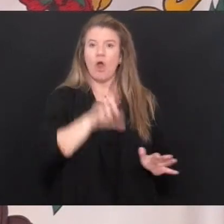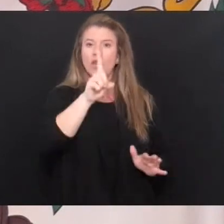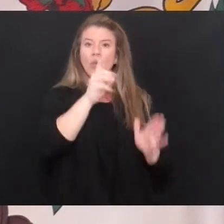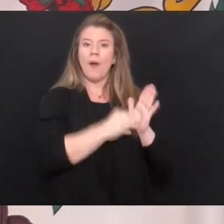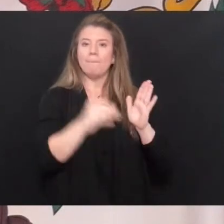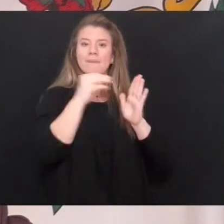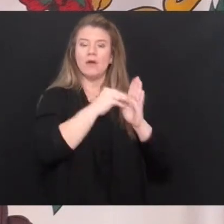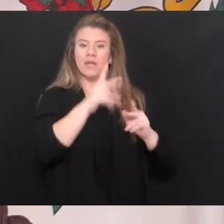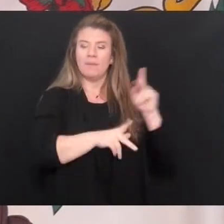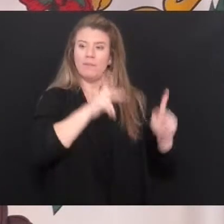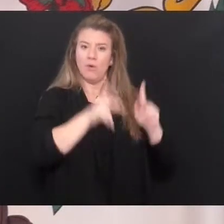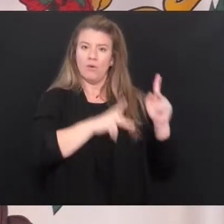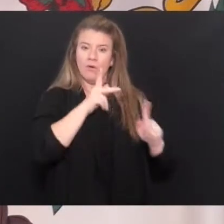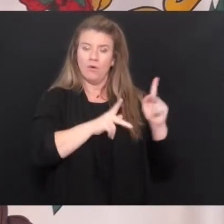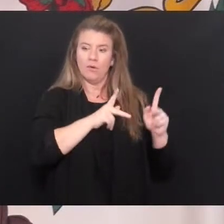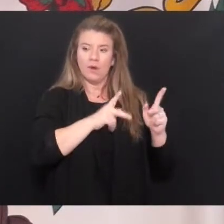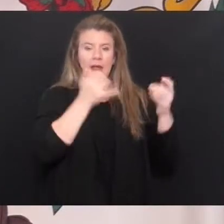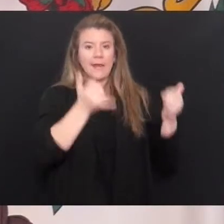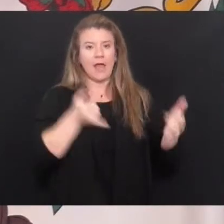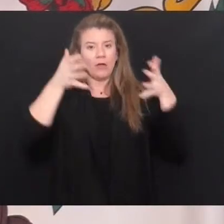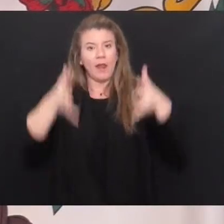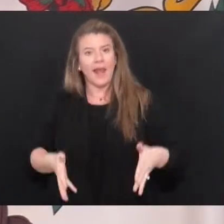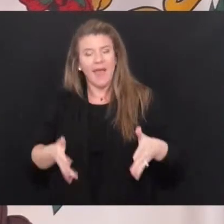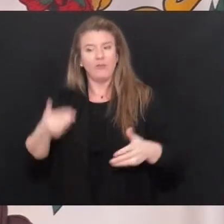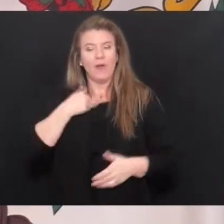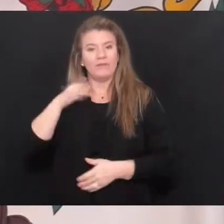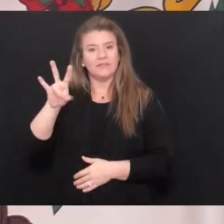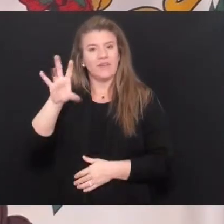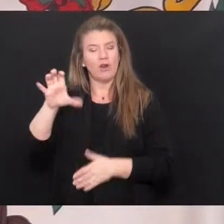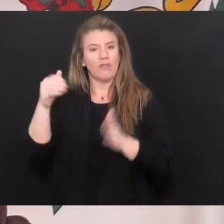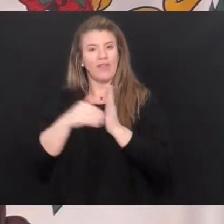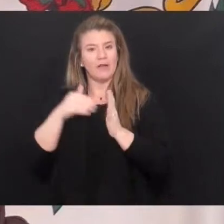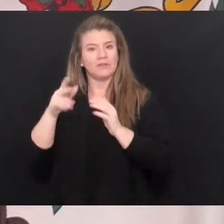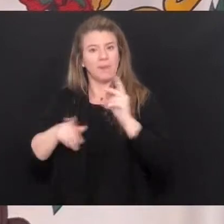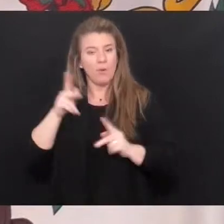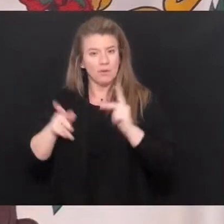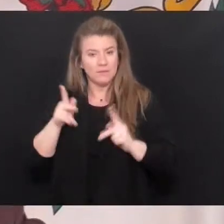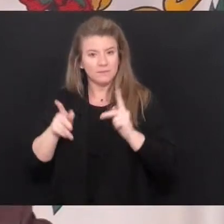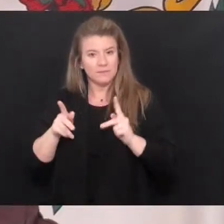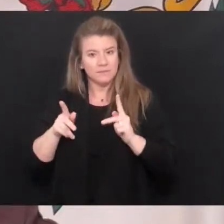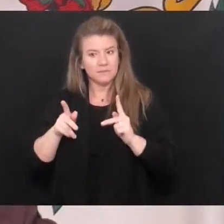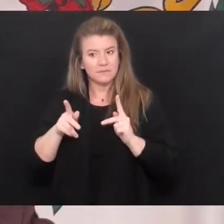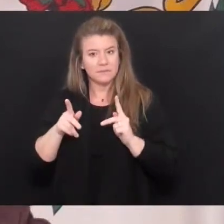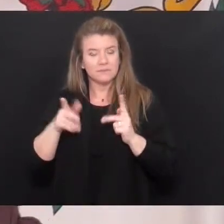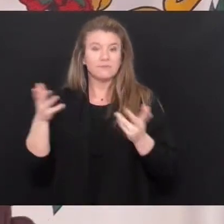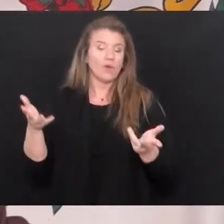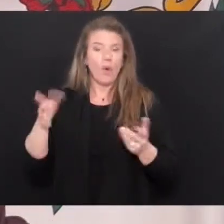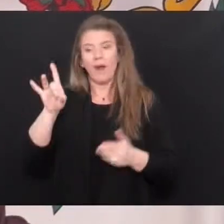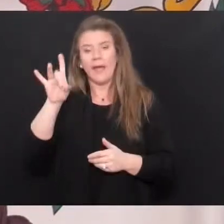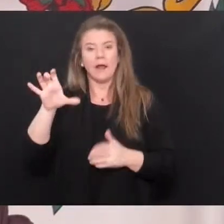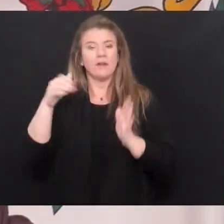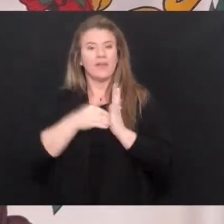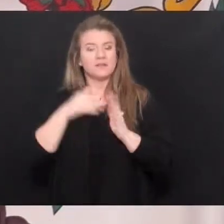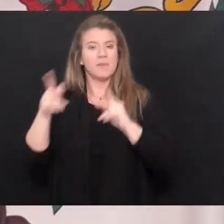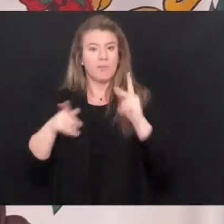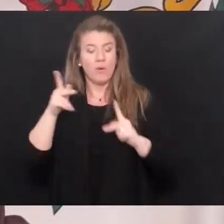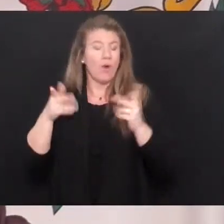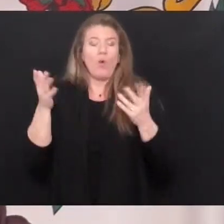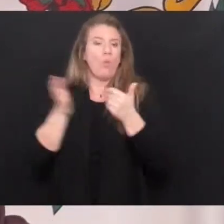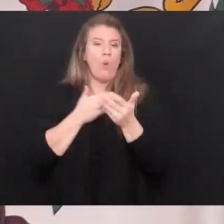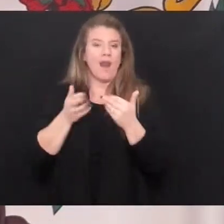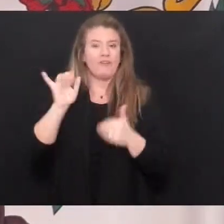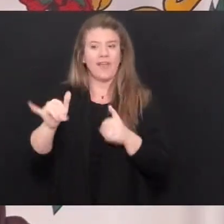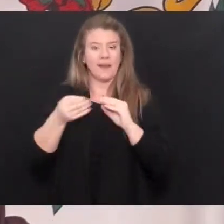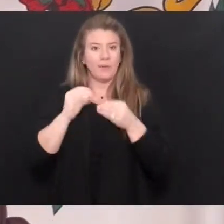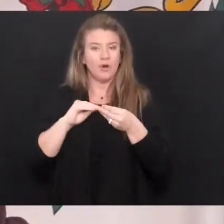that basically now you're down to where you've got 700,000 people or 800,000 people, whatever the number